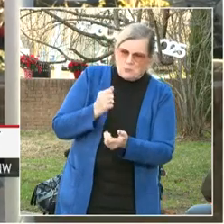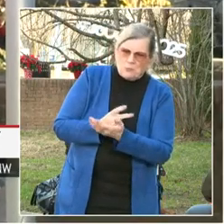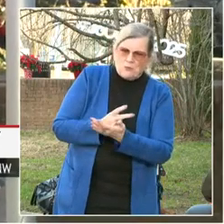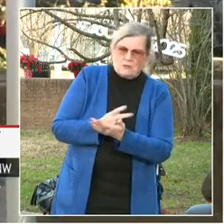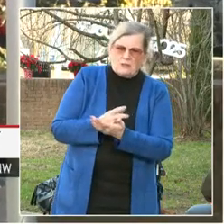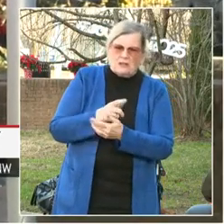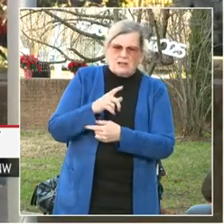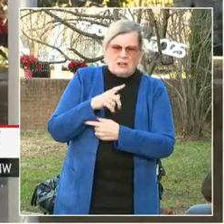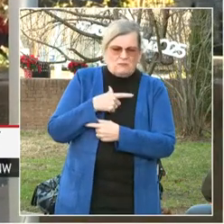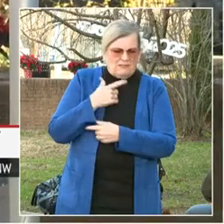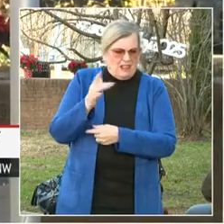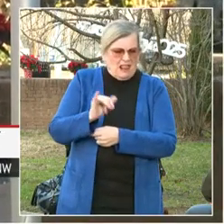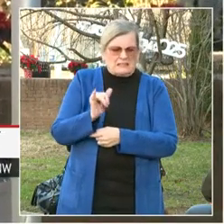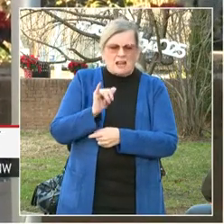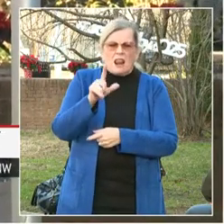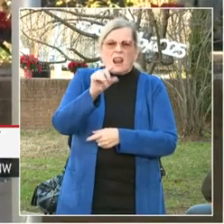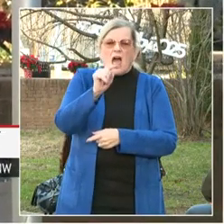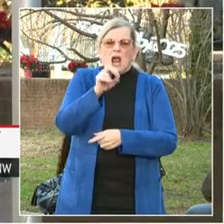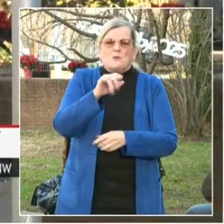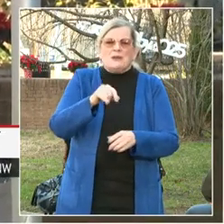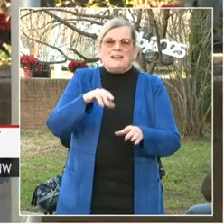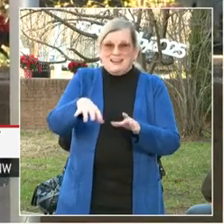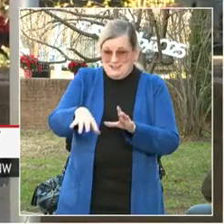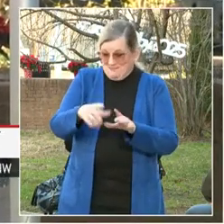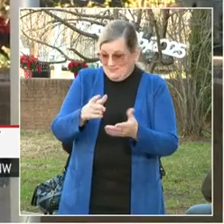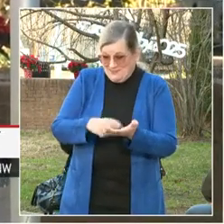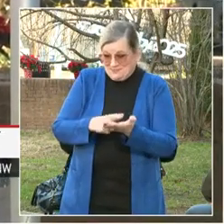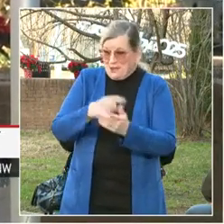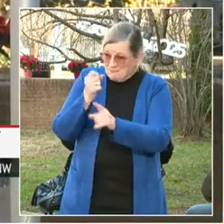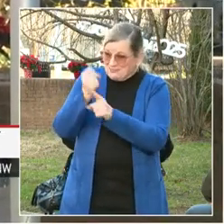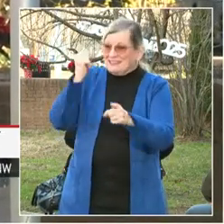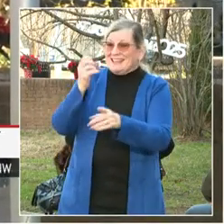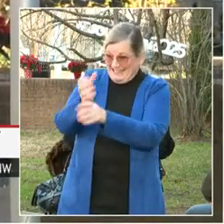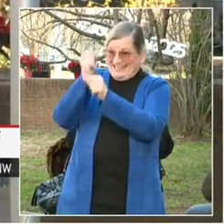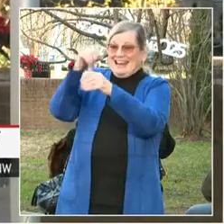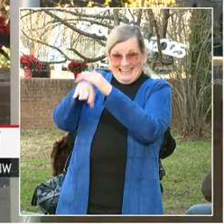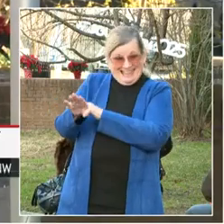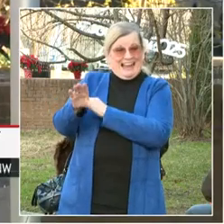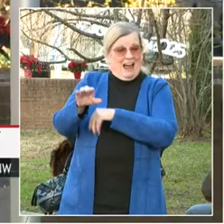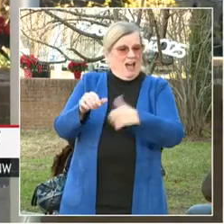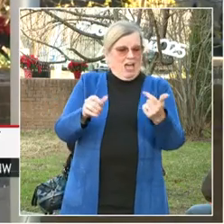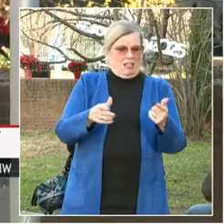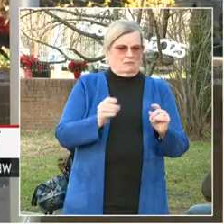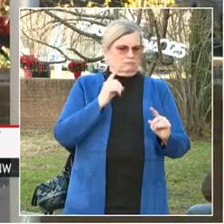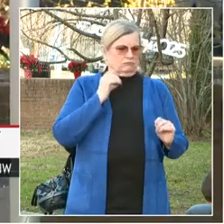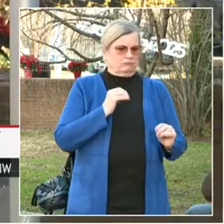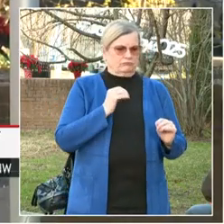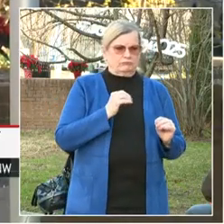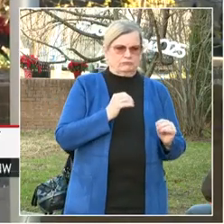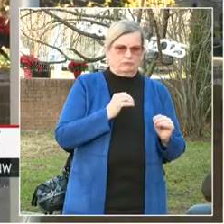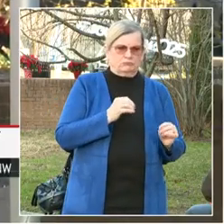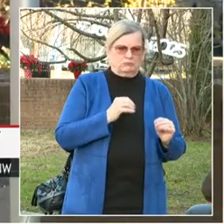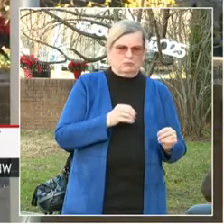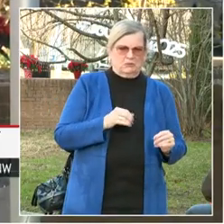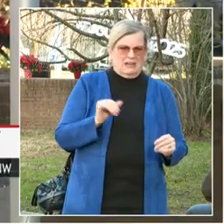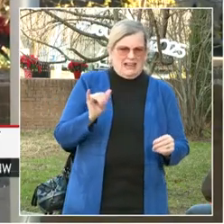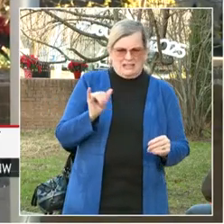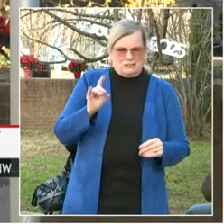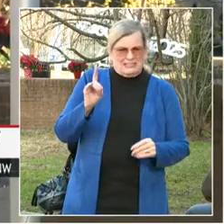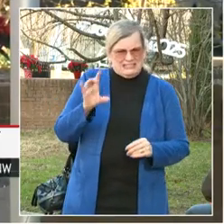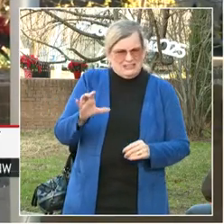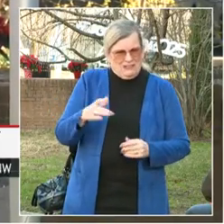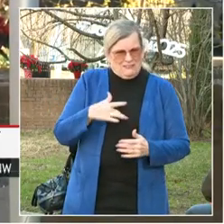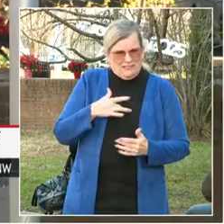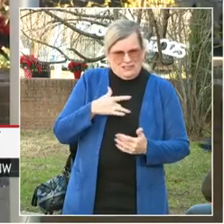picked, sometimes you don't, and a lot of your DC residents are facing evictions right now,